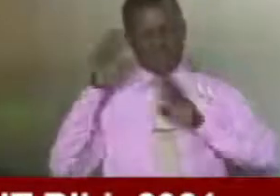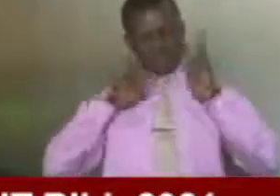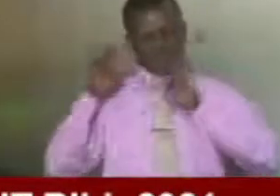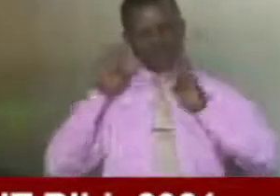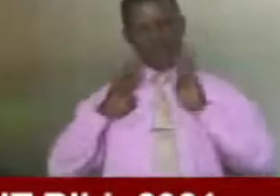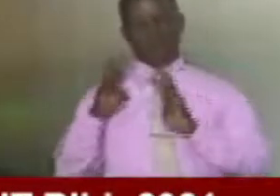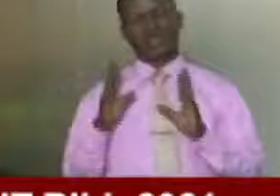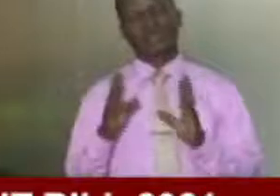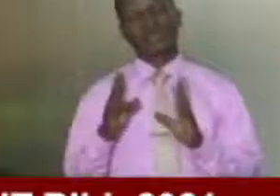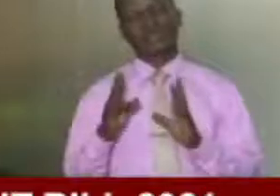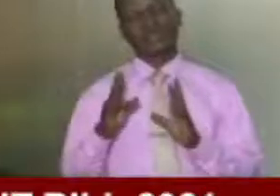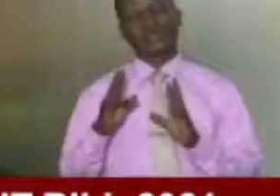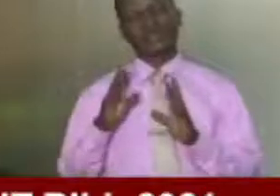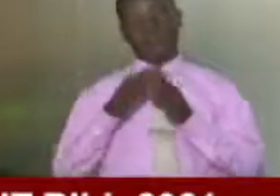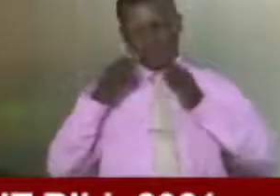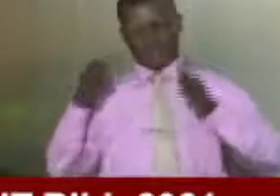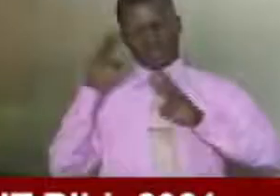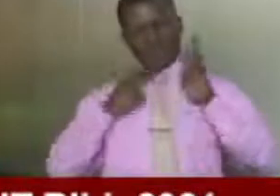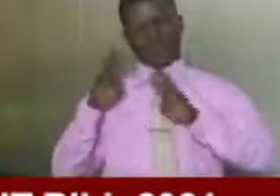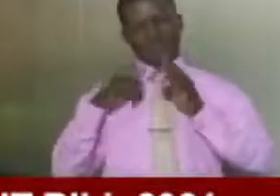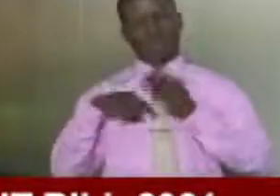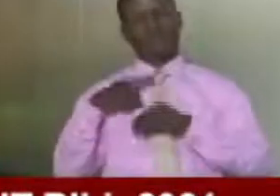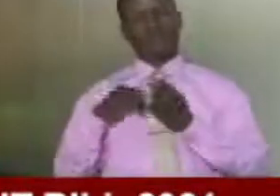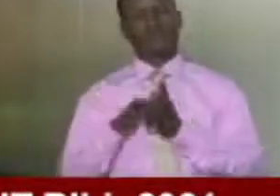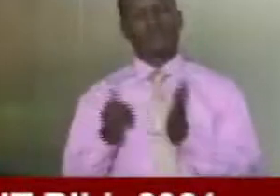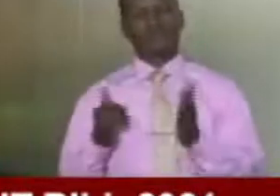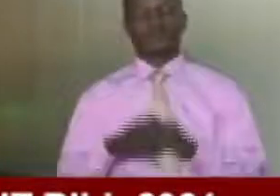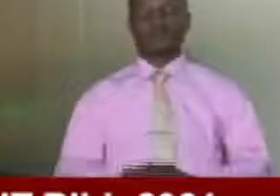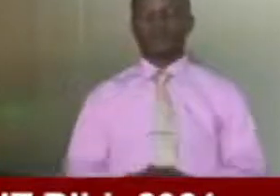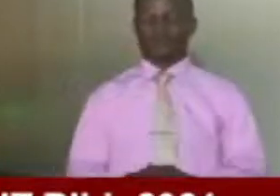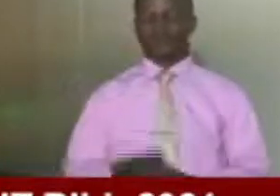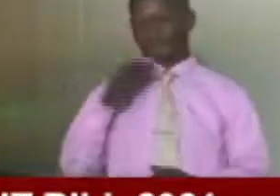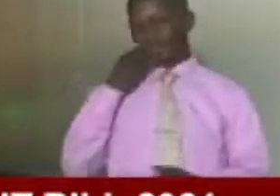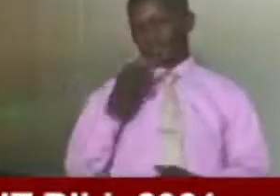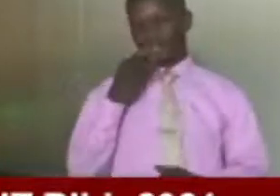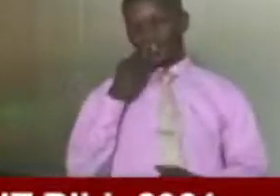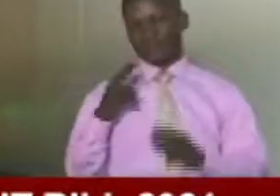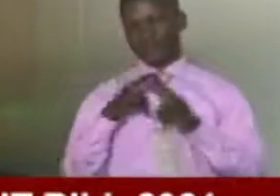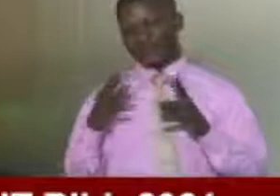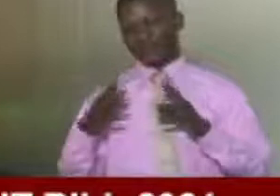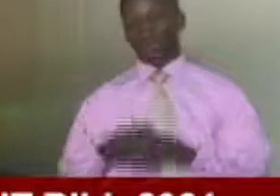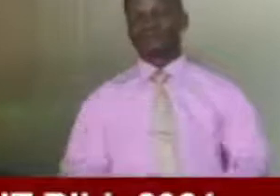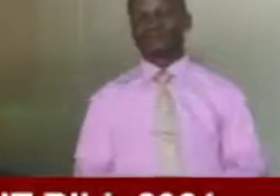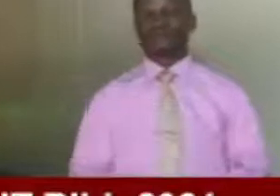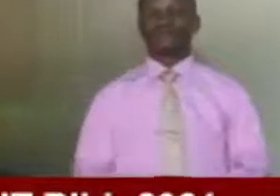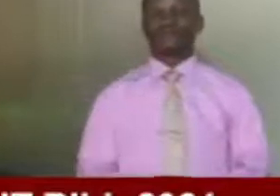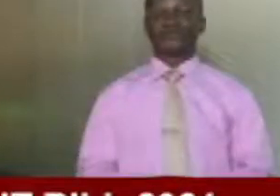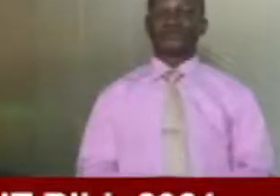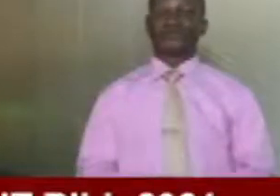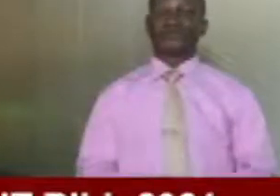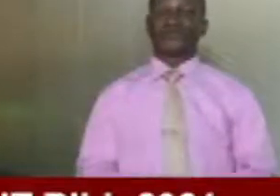should these not sail through? Thank you, Shehu. Am I worried? I'm petrified.